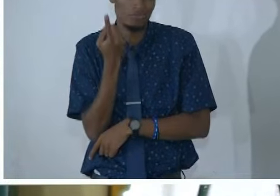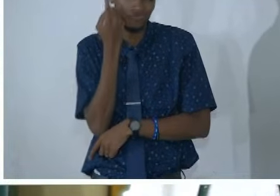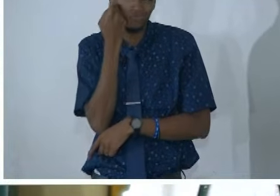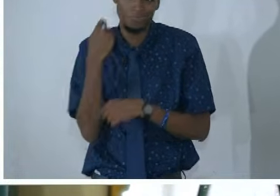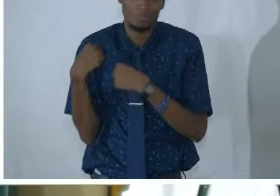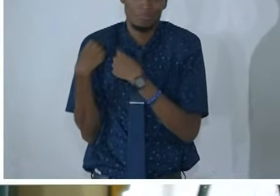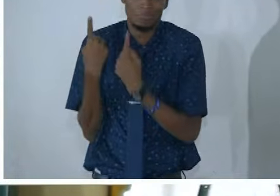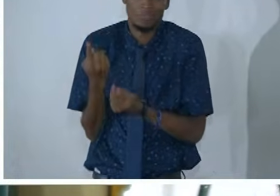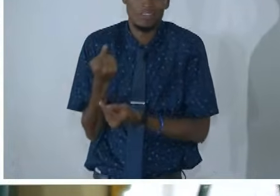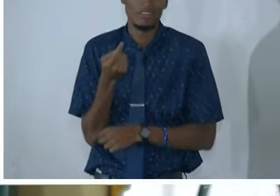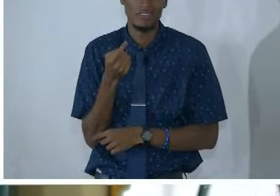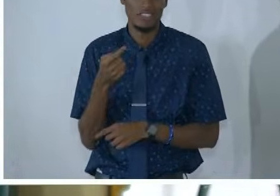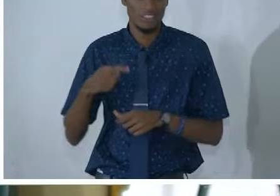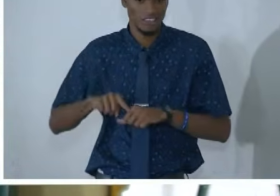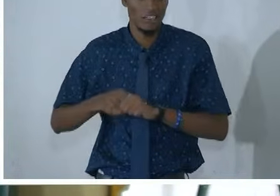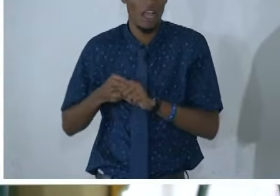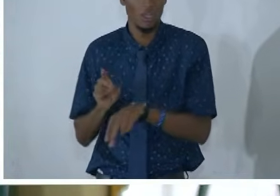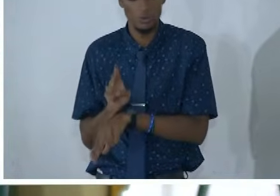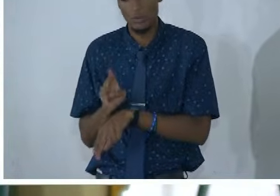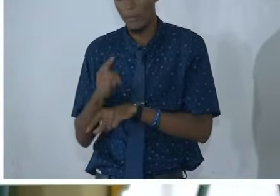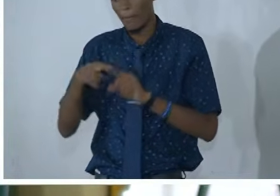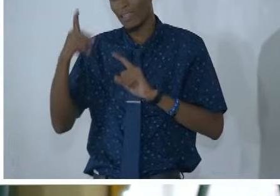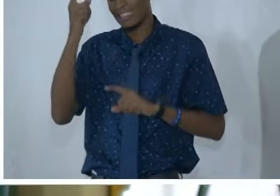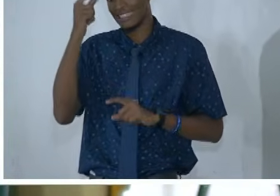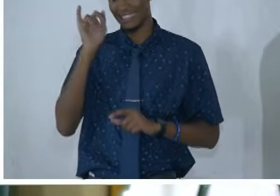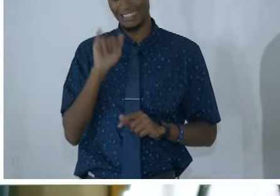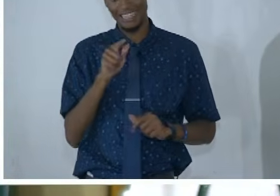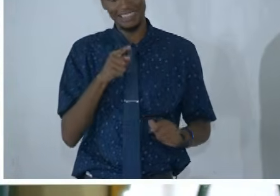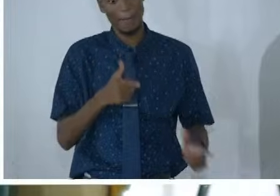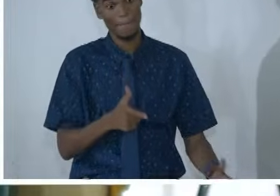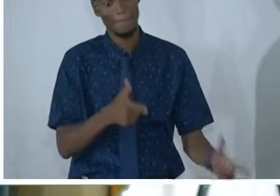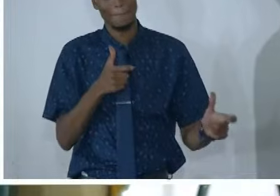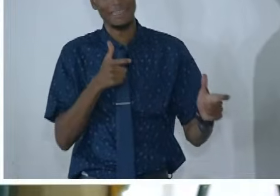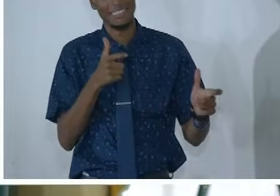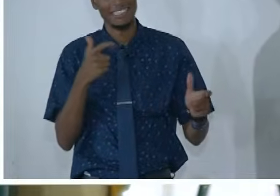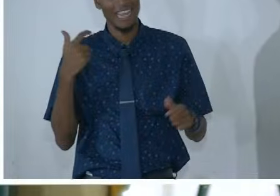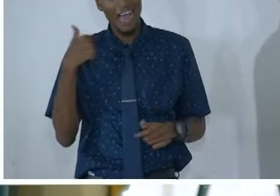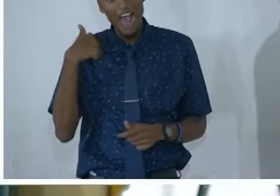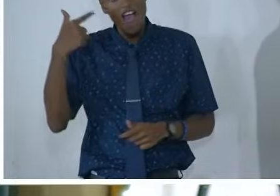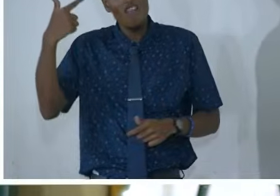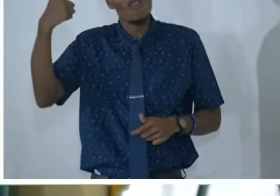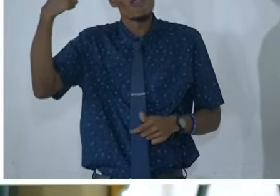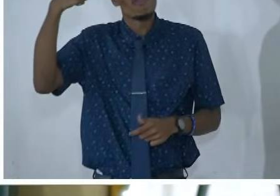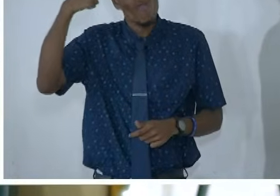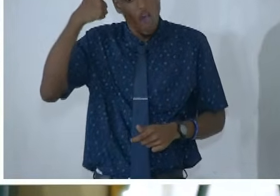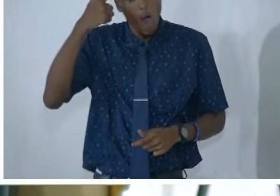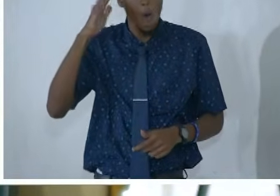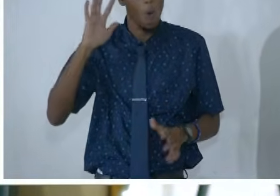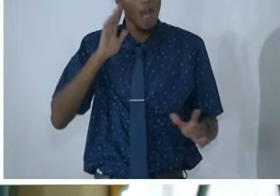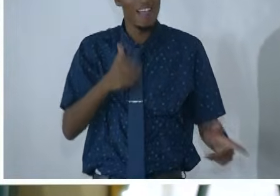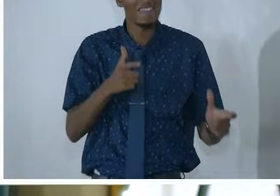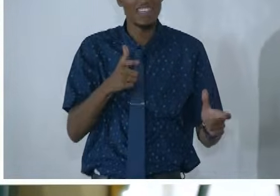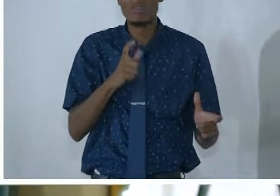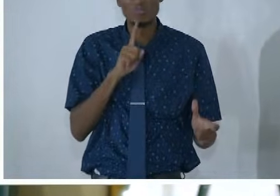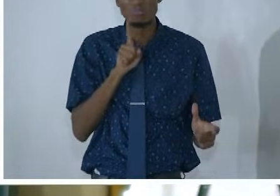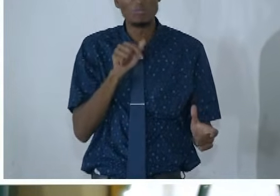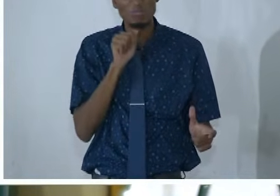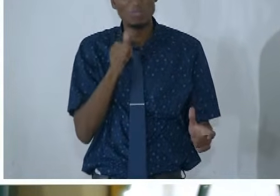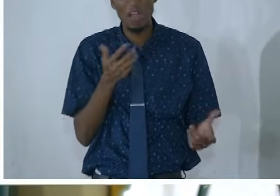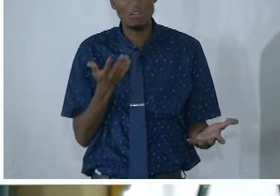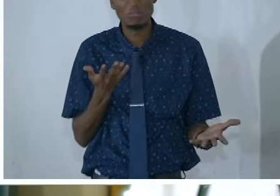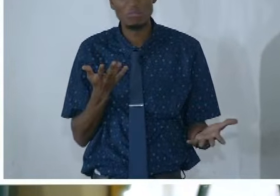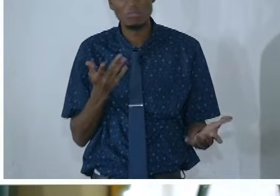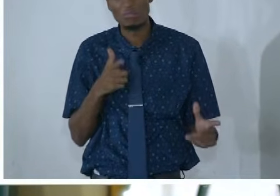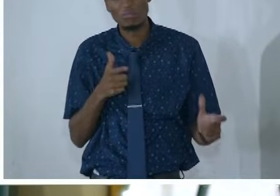the sort of speed that I thought the vested orders would have brought has not really